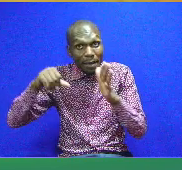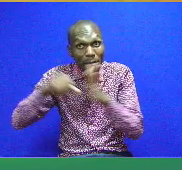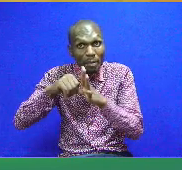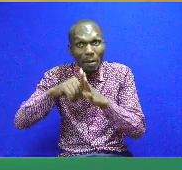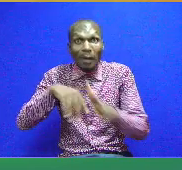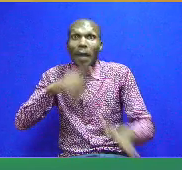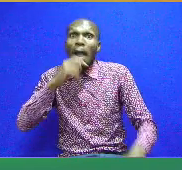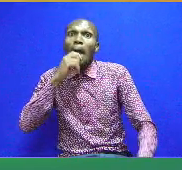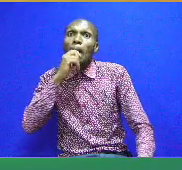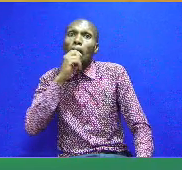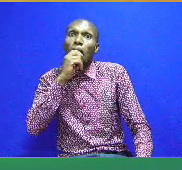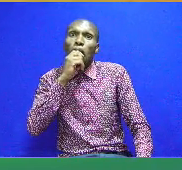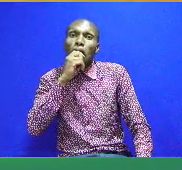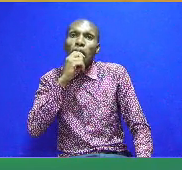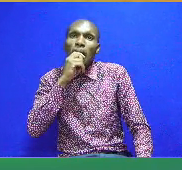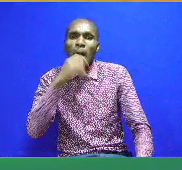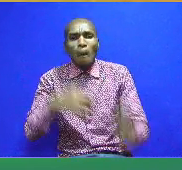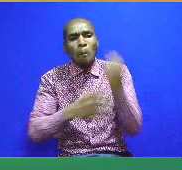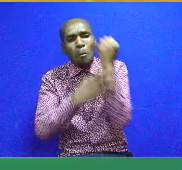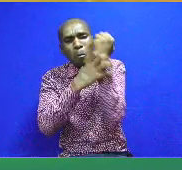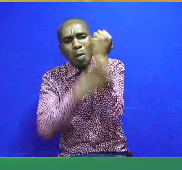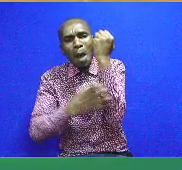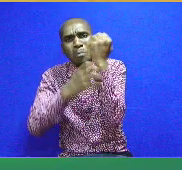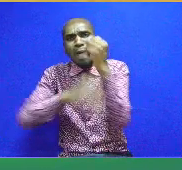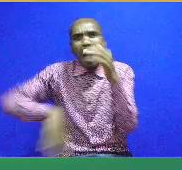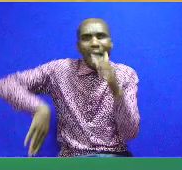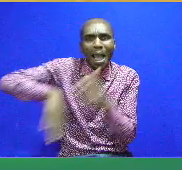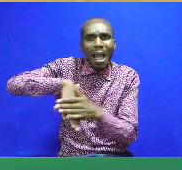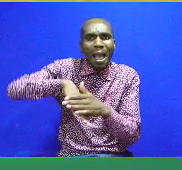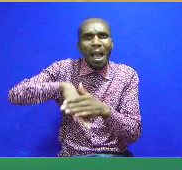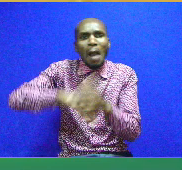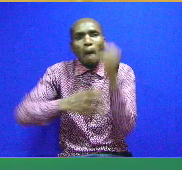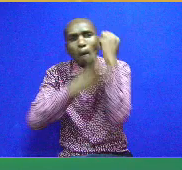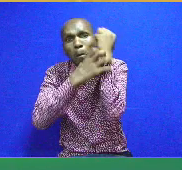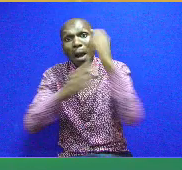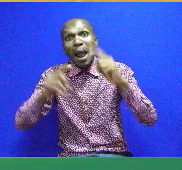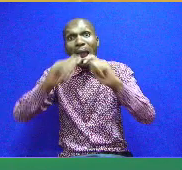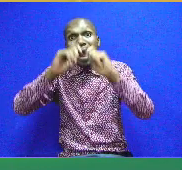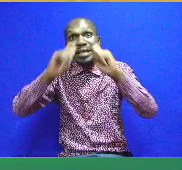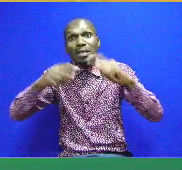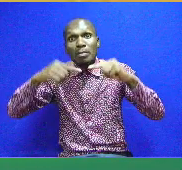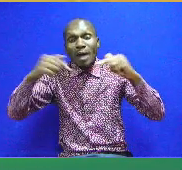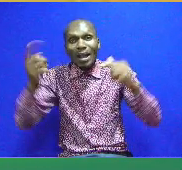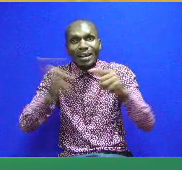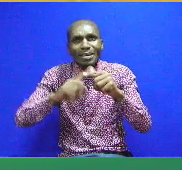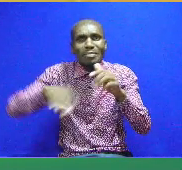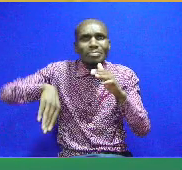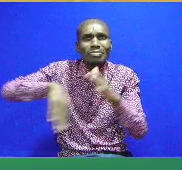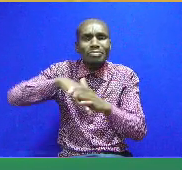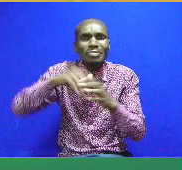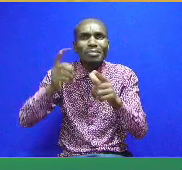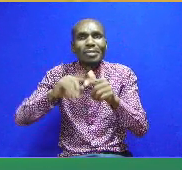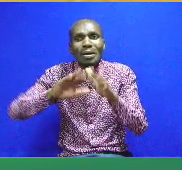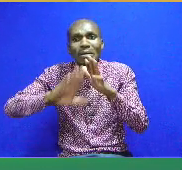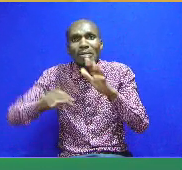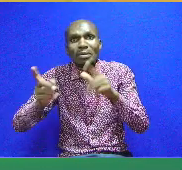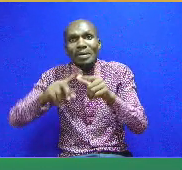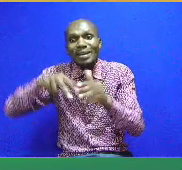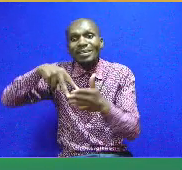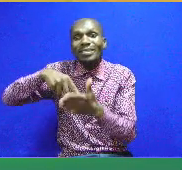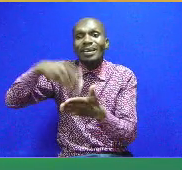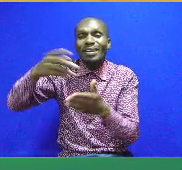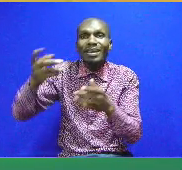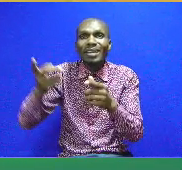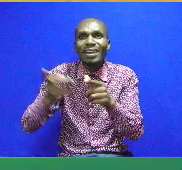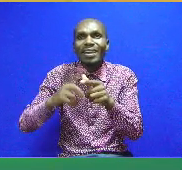refereeing, poor pitch of play, poor team to play against. They are not playing football, wanalala tu chini, they are just standing there.